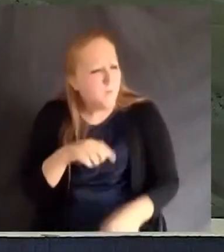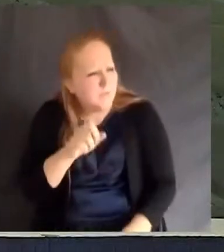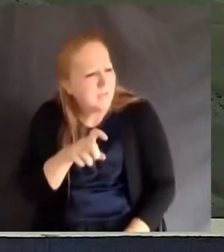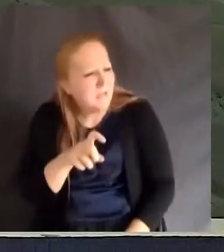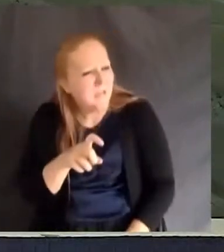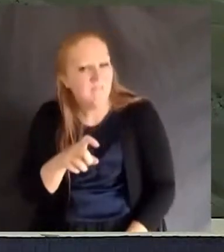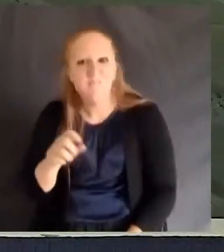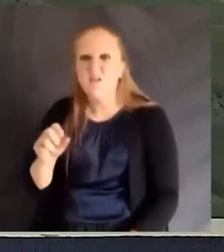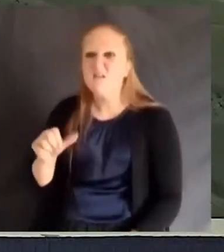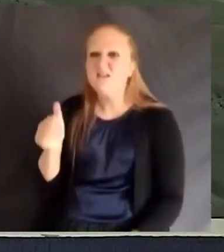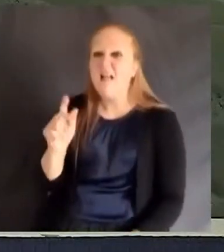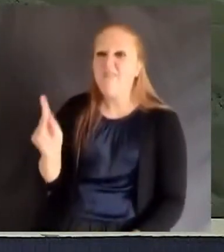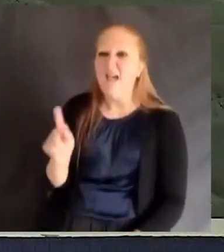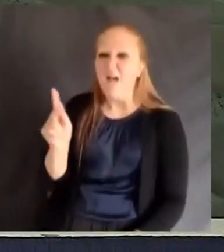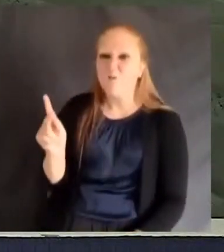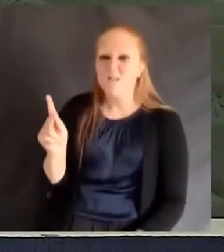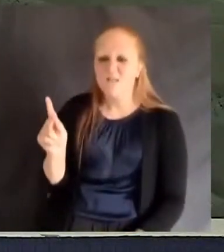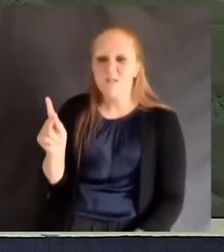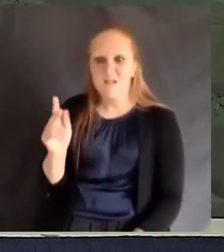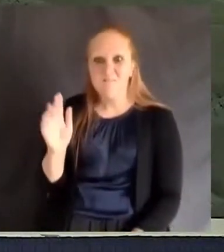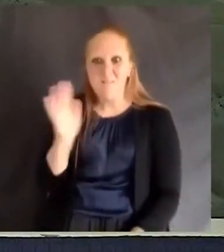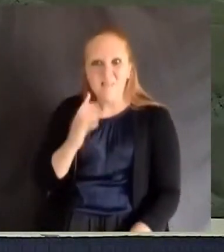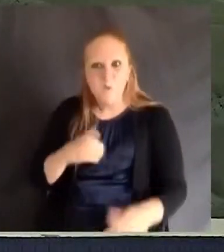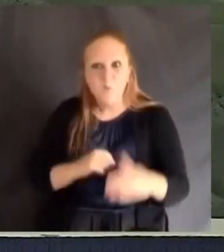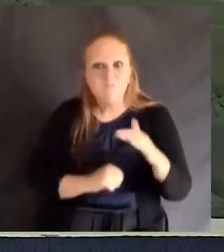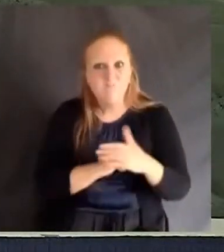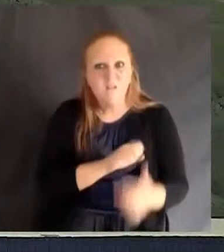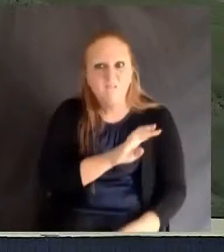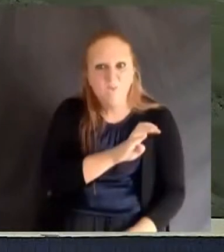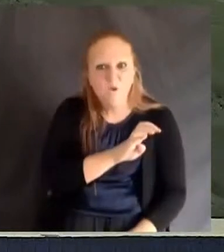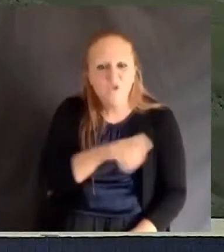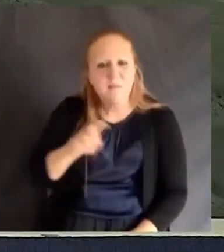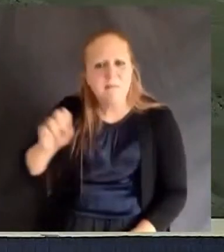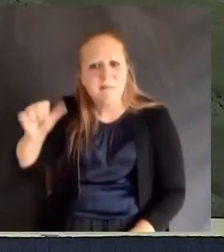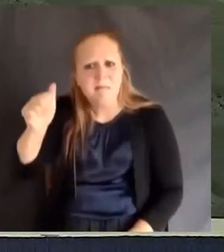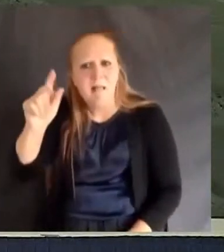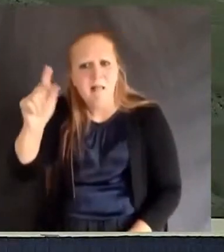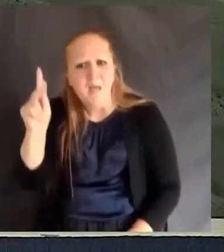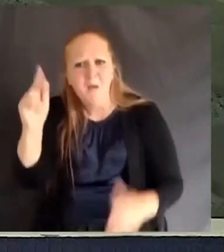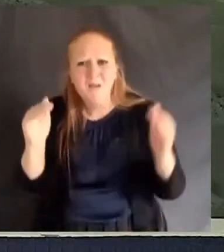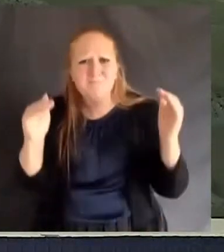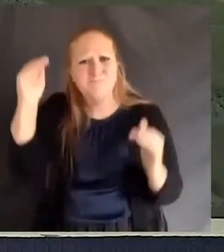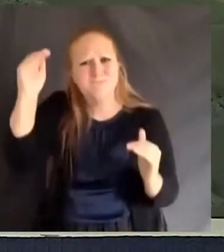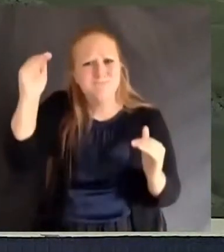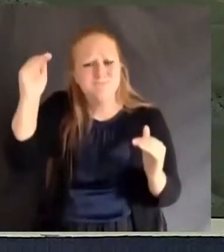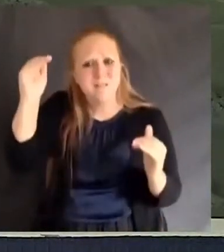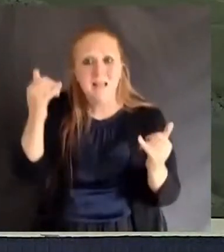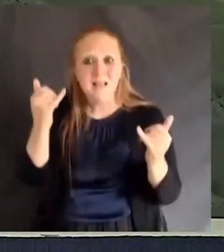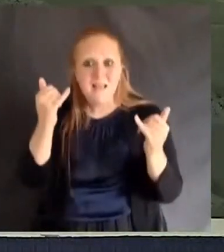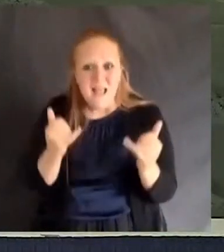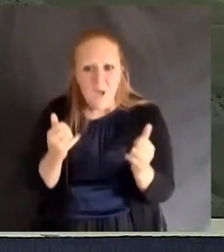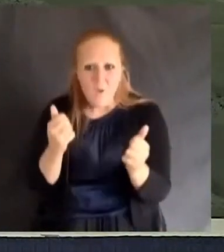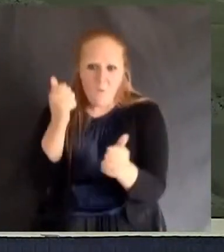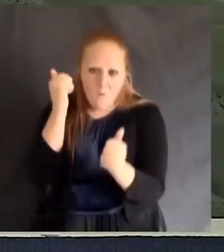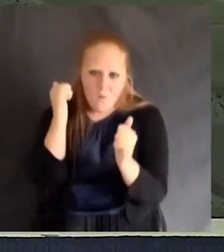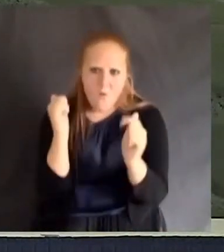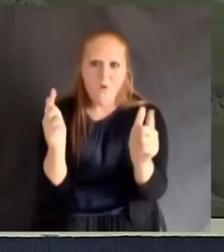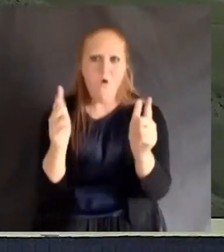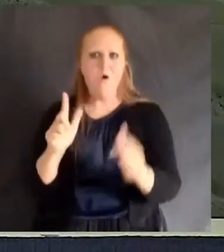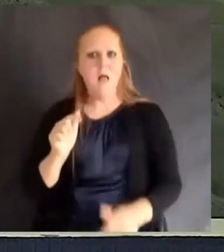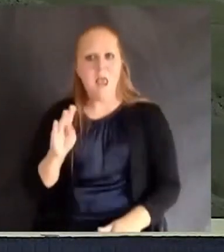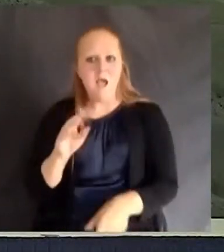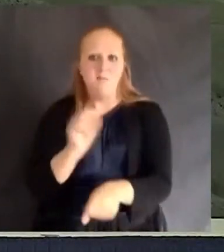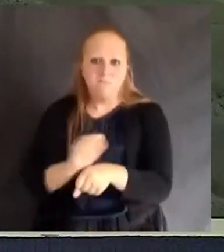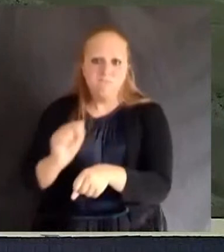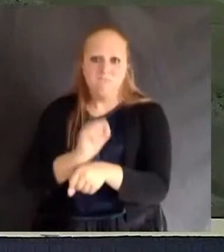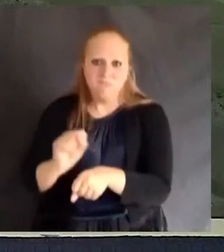Oh, about 10,000. I said, great. We have every lab working. And